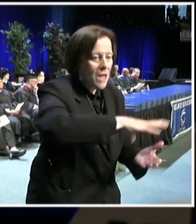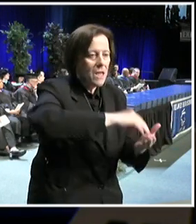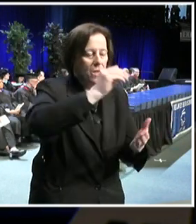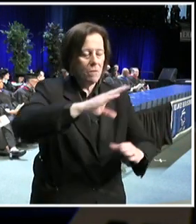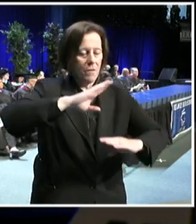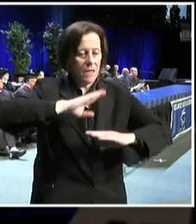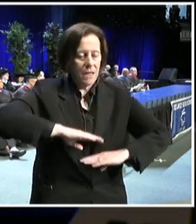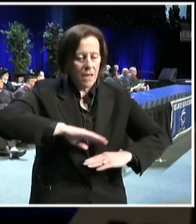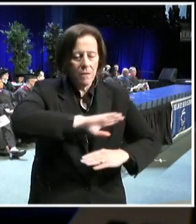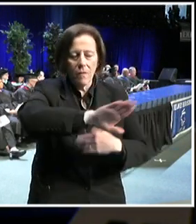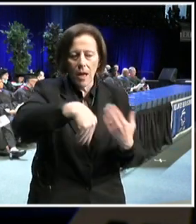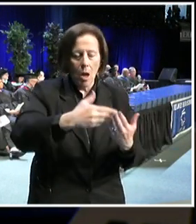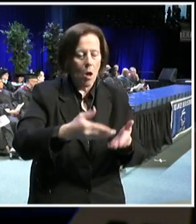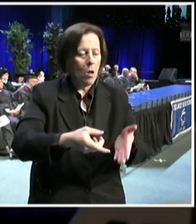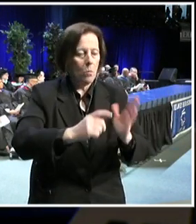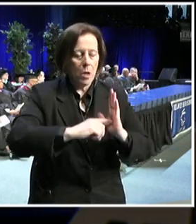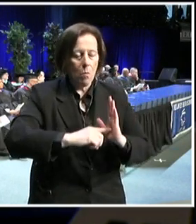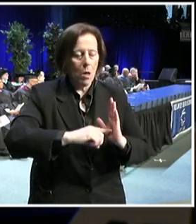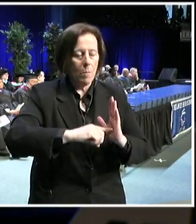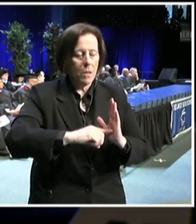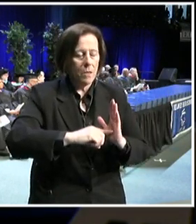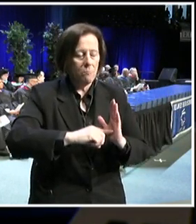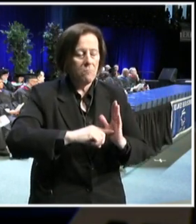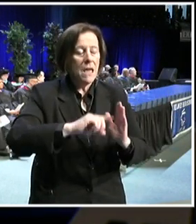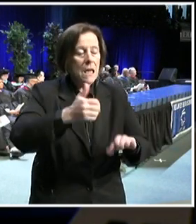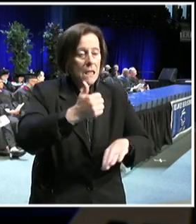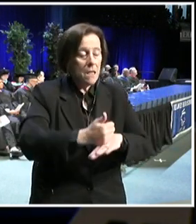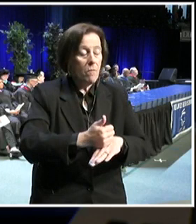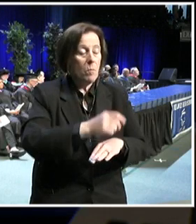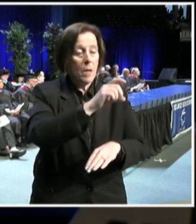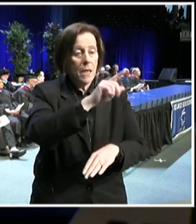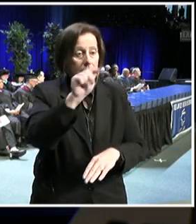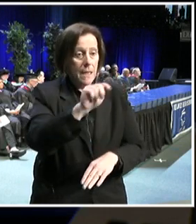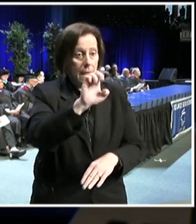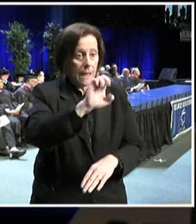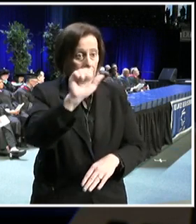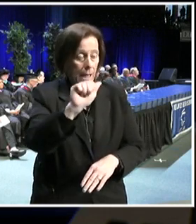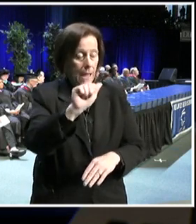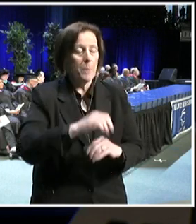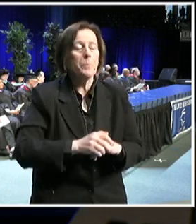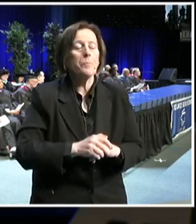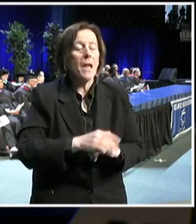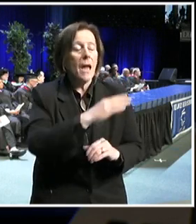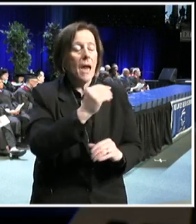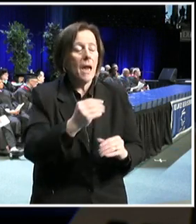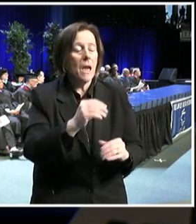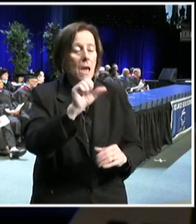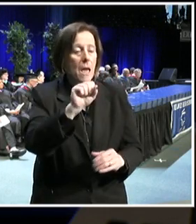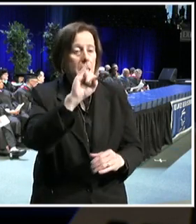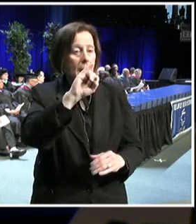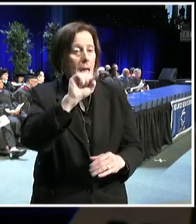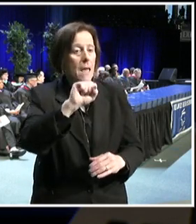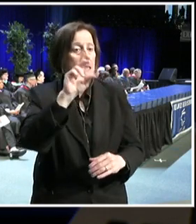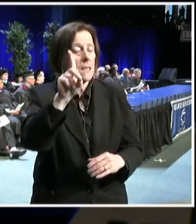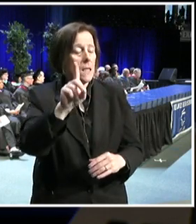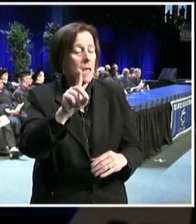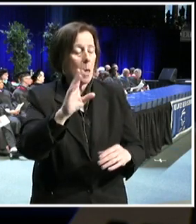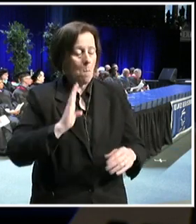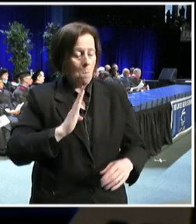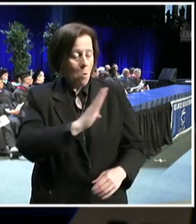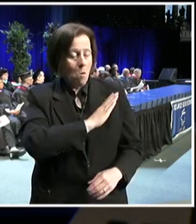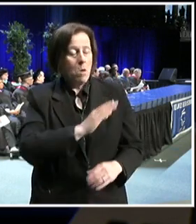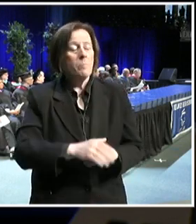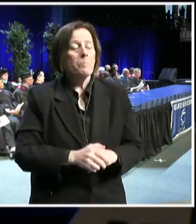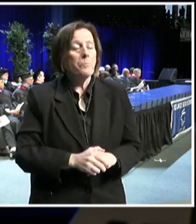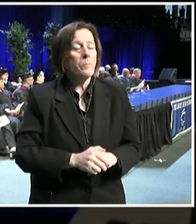met the requirements of graduation set forth by the Texas Education Agency and the Spring Independent School District Board of